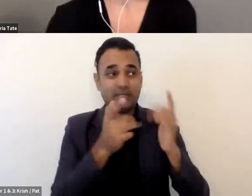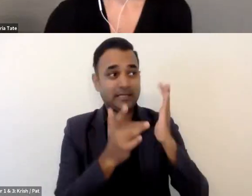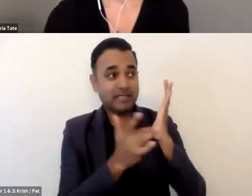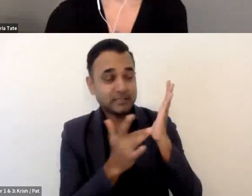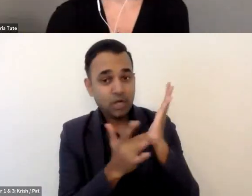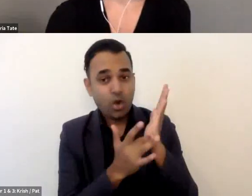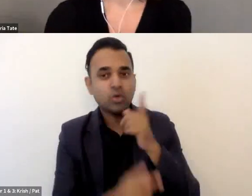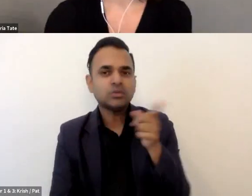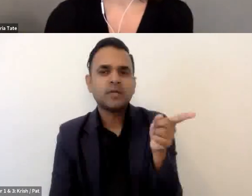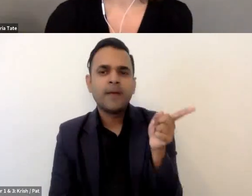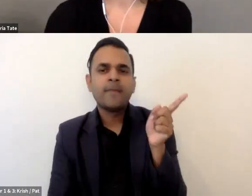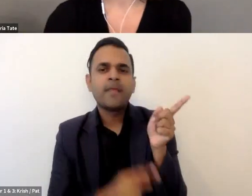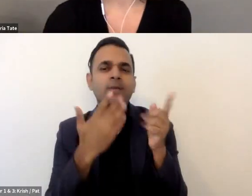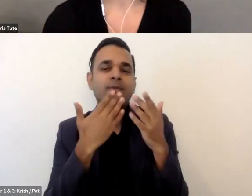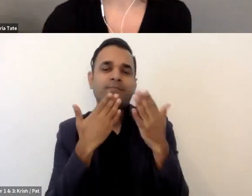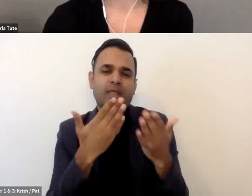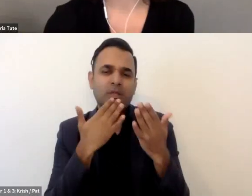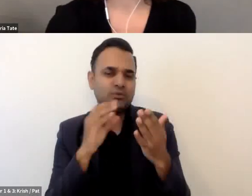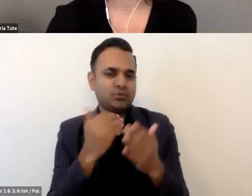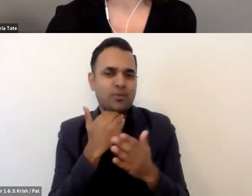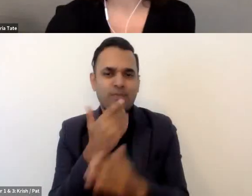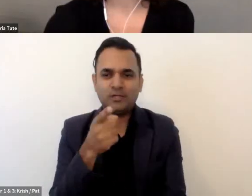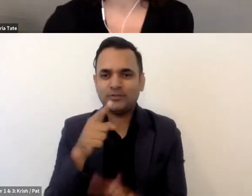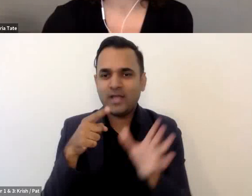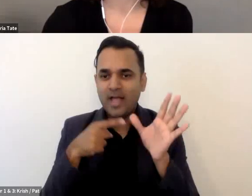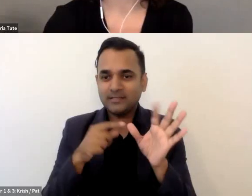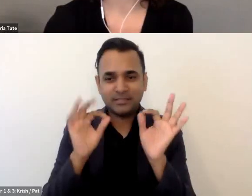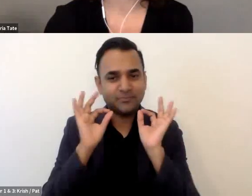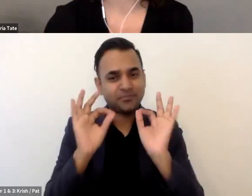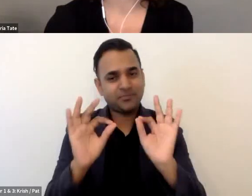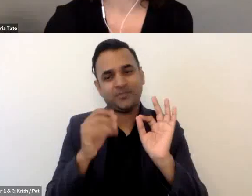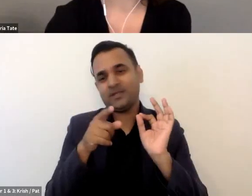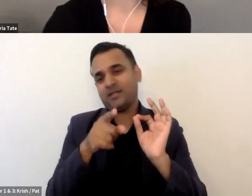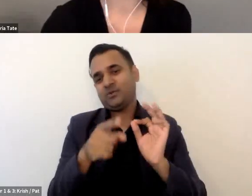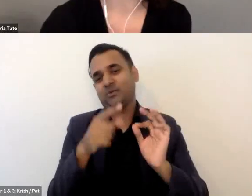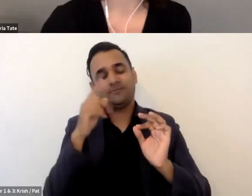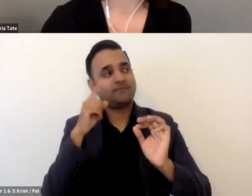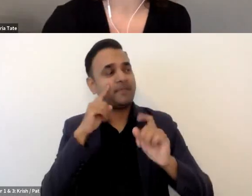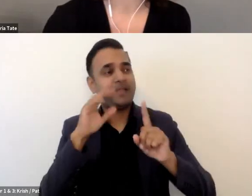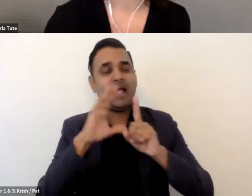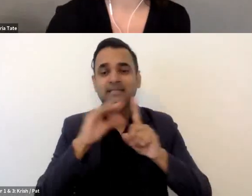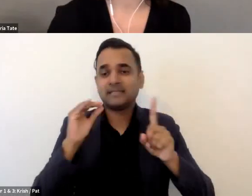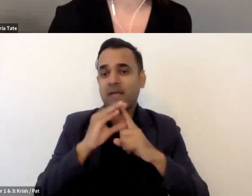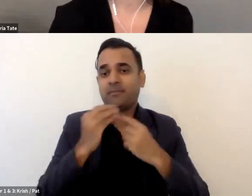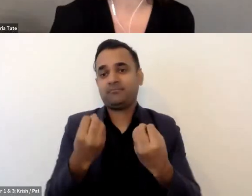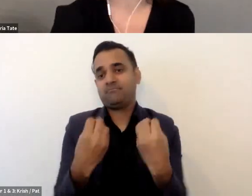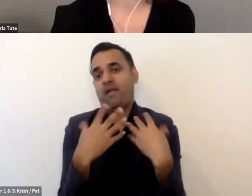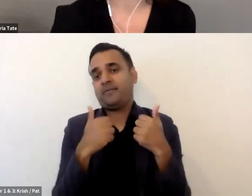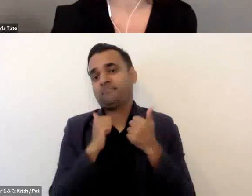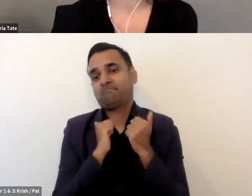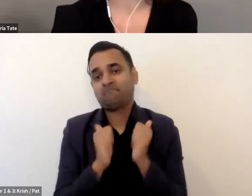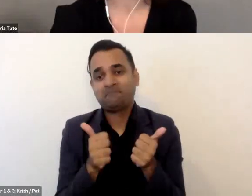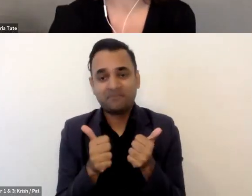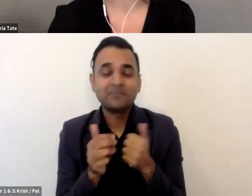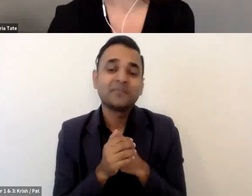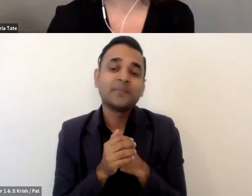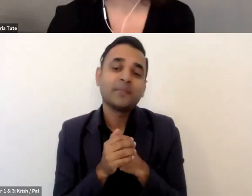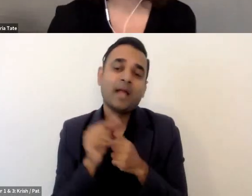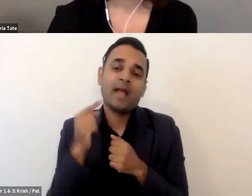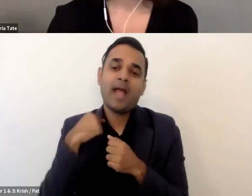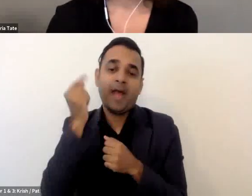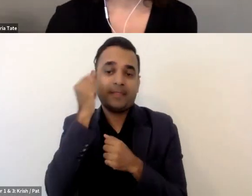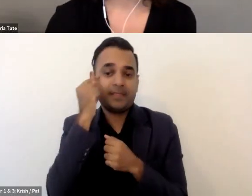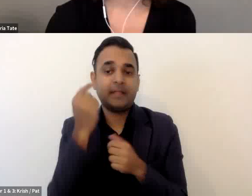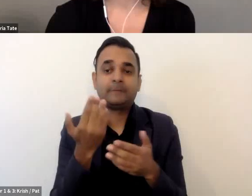right? And I think, as I mentioned previously, I would love to dive into some examples